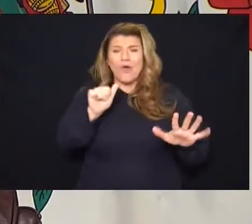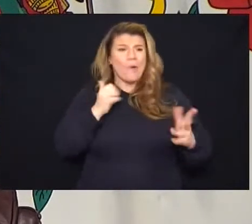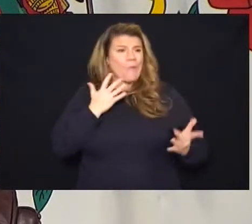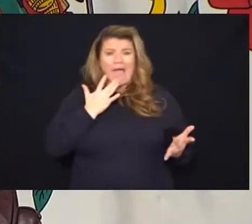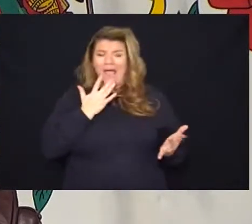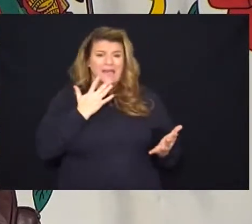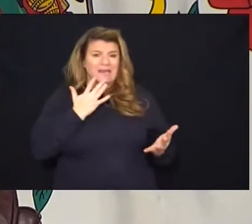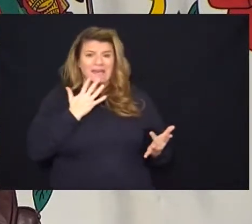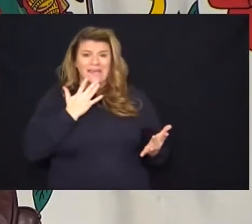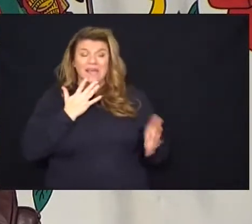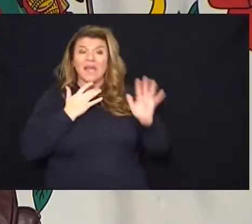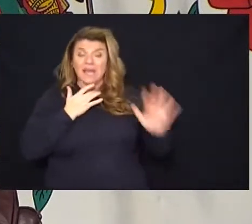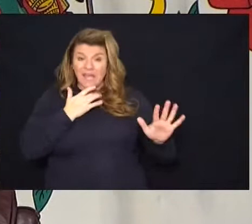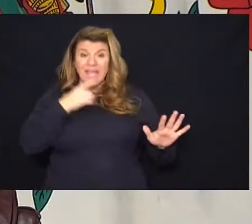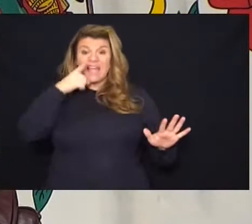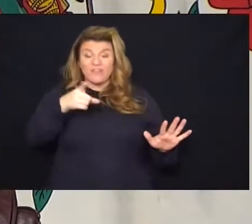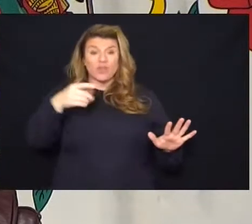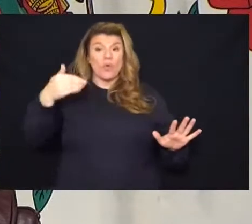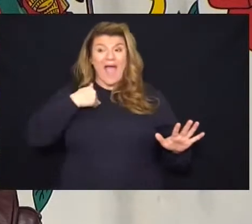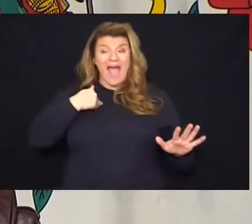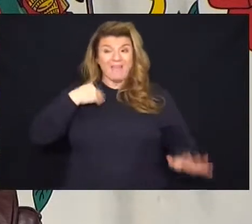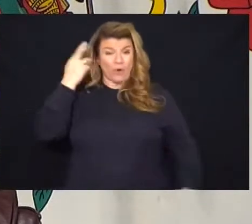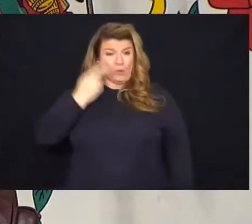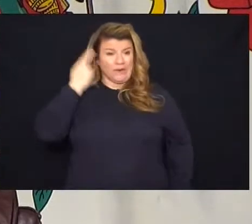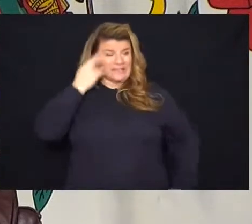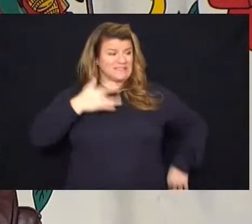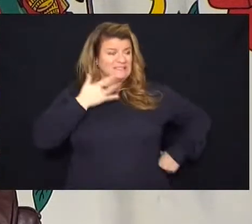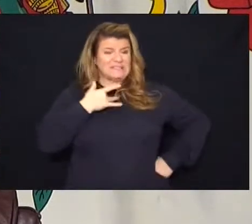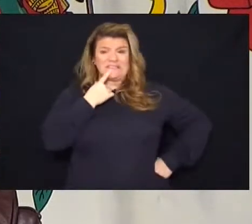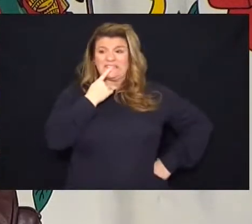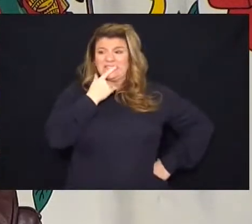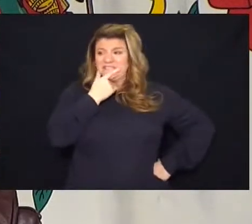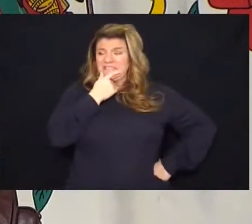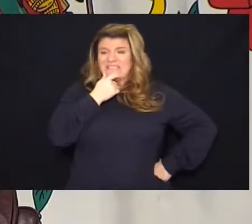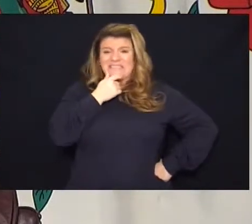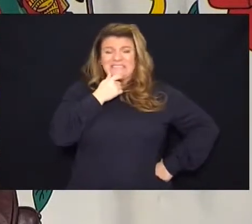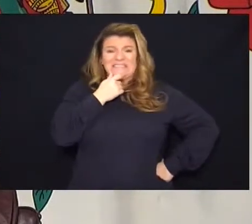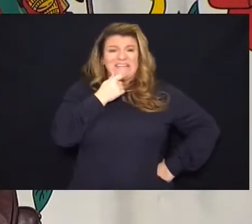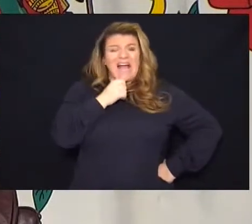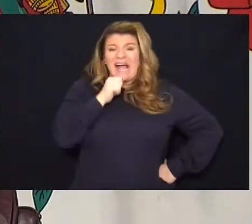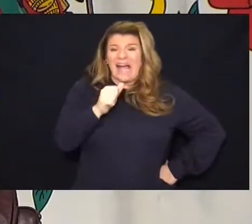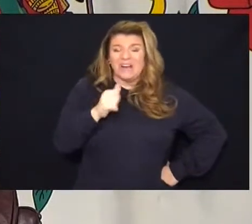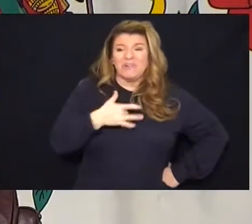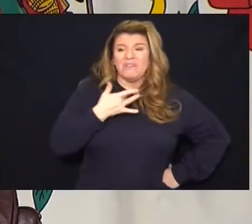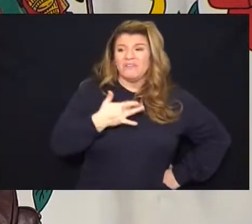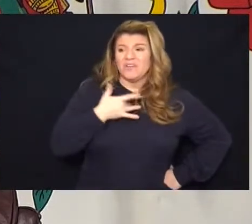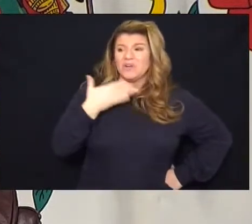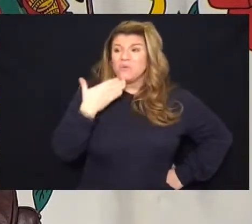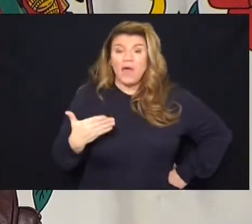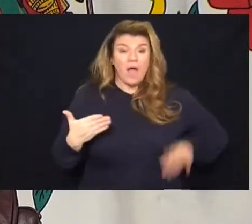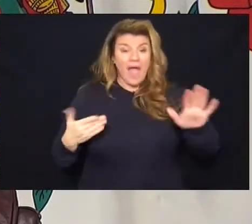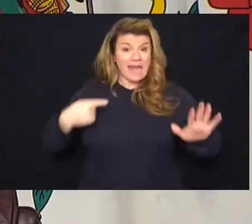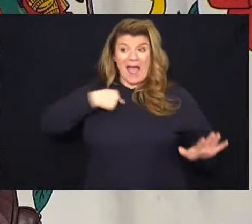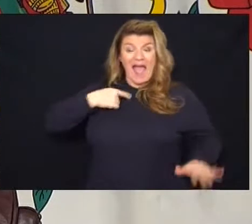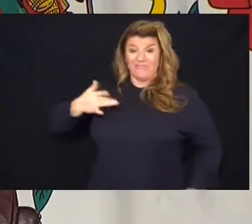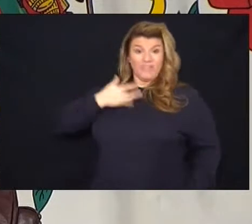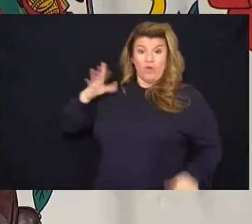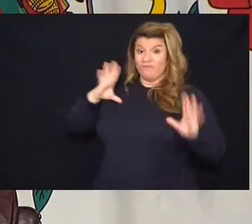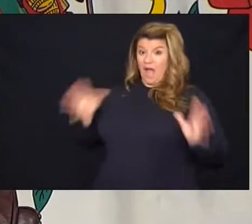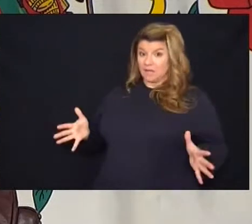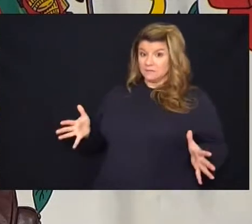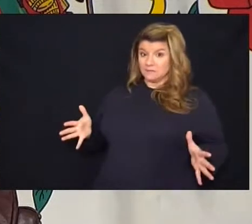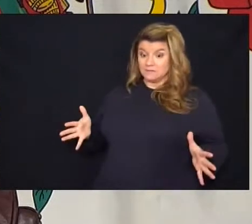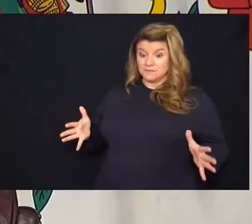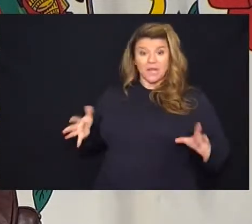this. If you have a reason to be anxious or you're not feeling well or whatever it may be, and I feel great, but if you